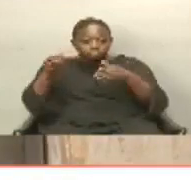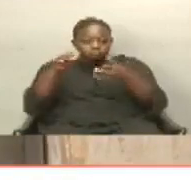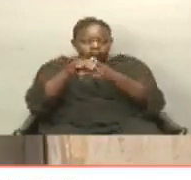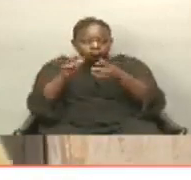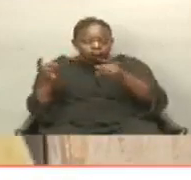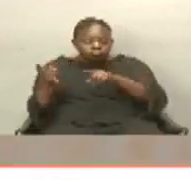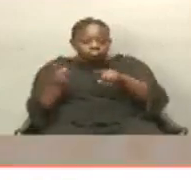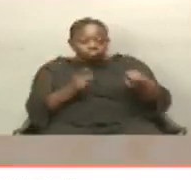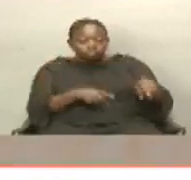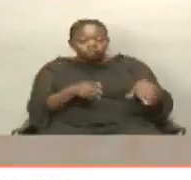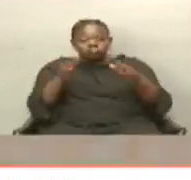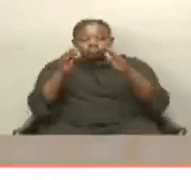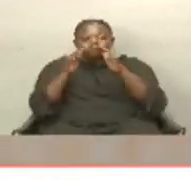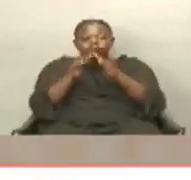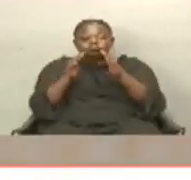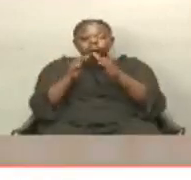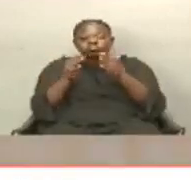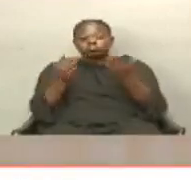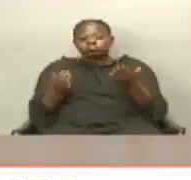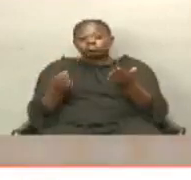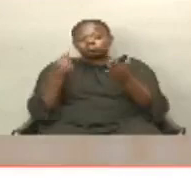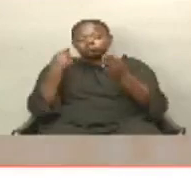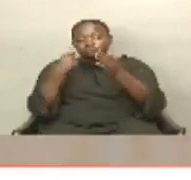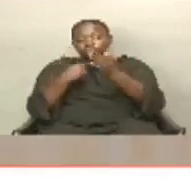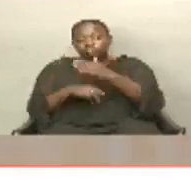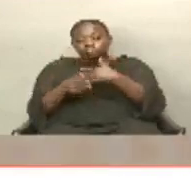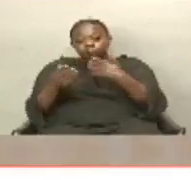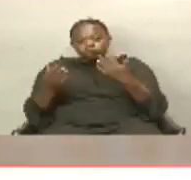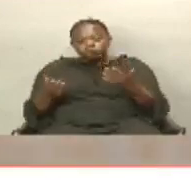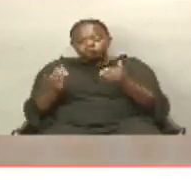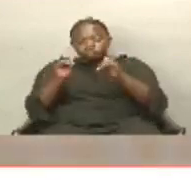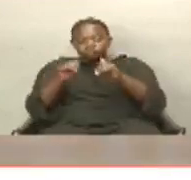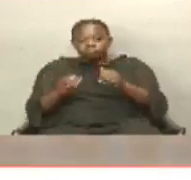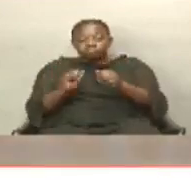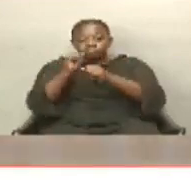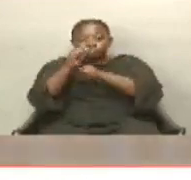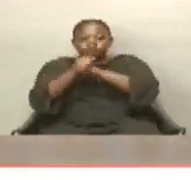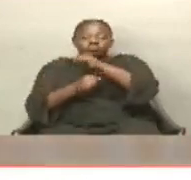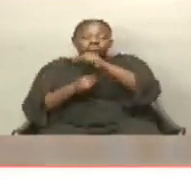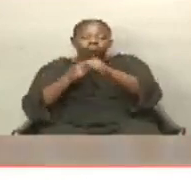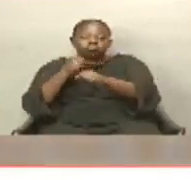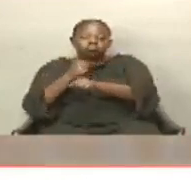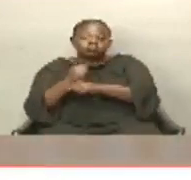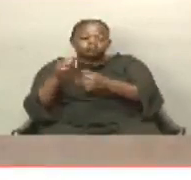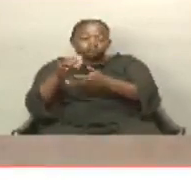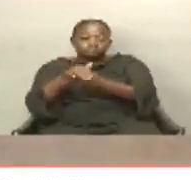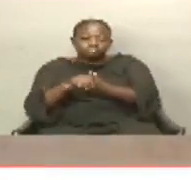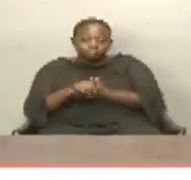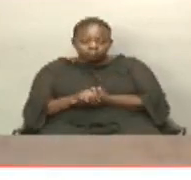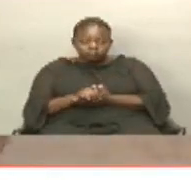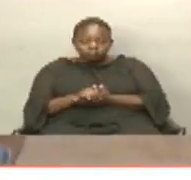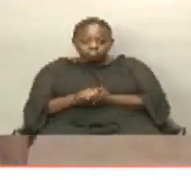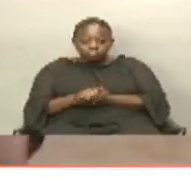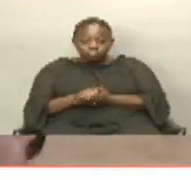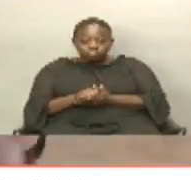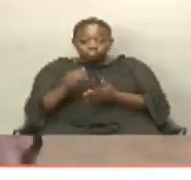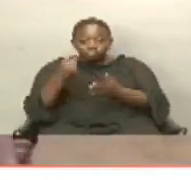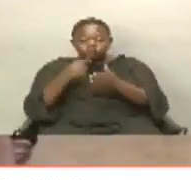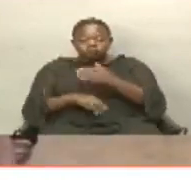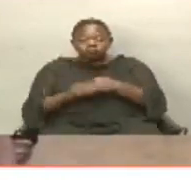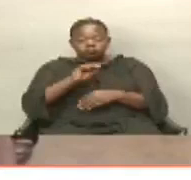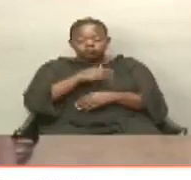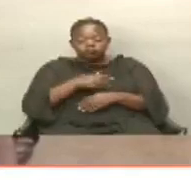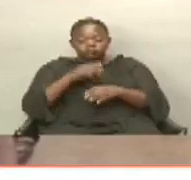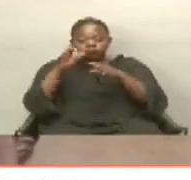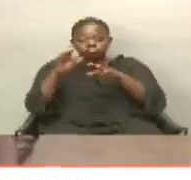And you can beat to your husband, you can abandon the house. Mubufumbo agamba nti omukazi